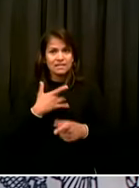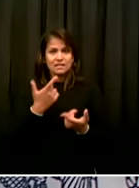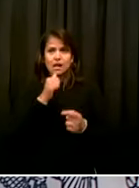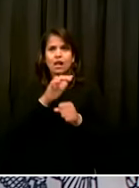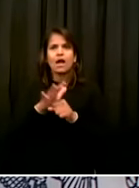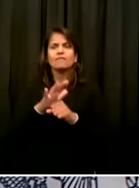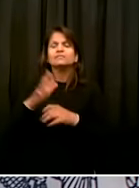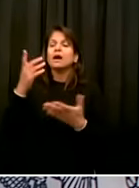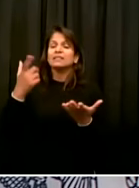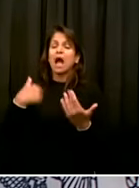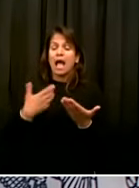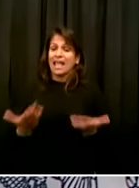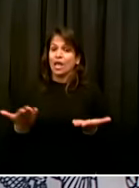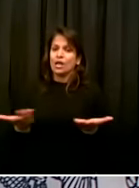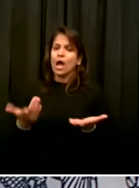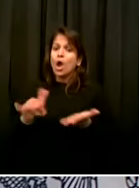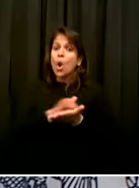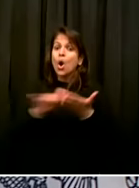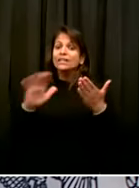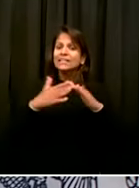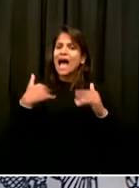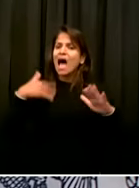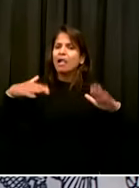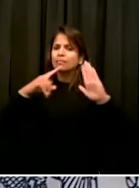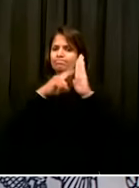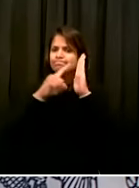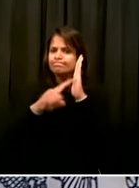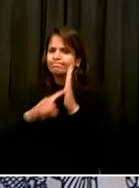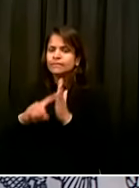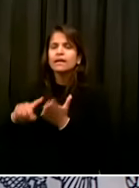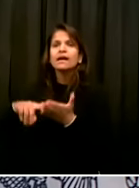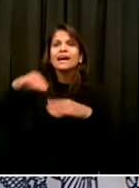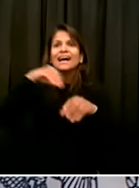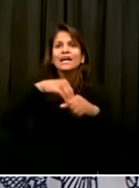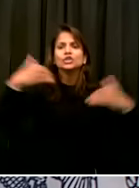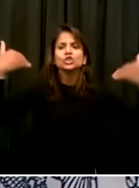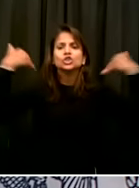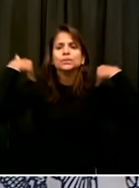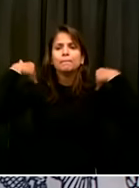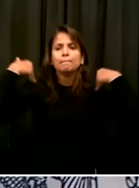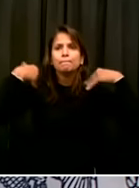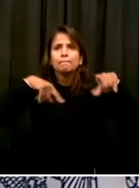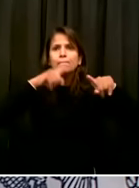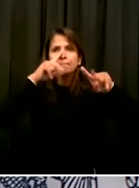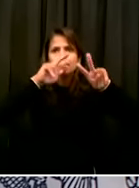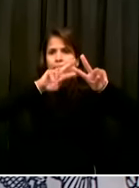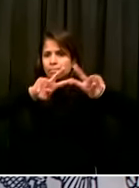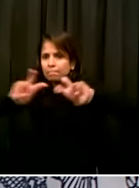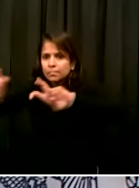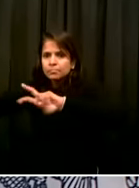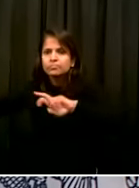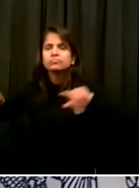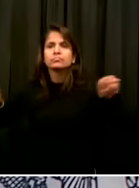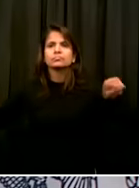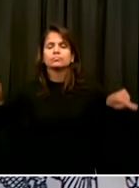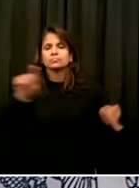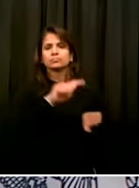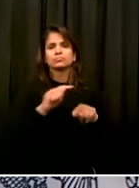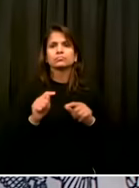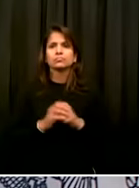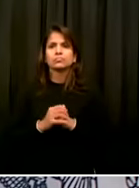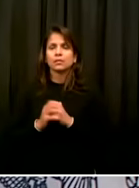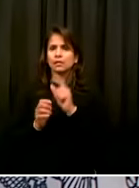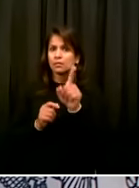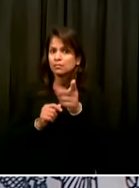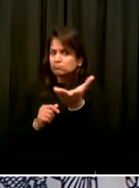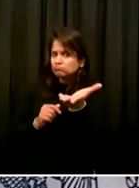they're safe? Marcia, it's a great question. This is all about health and safety first. We will make the